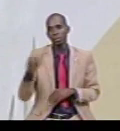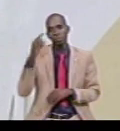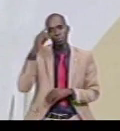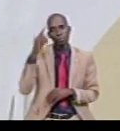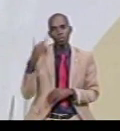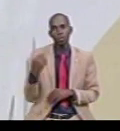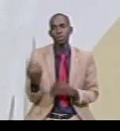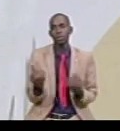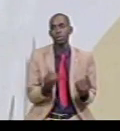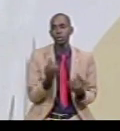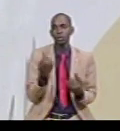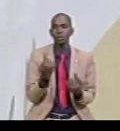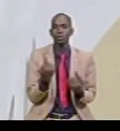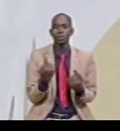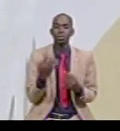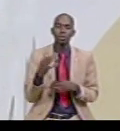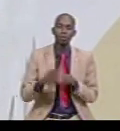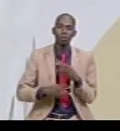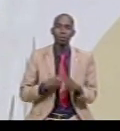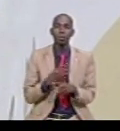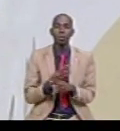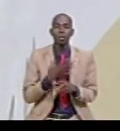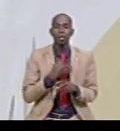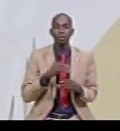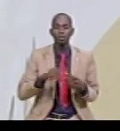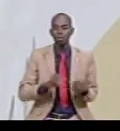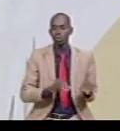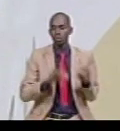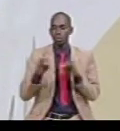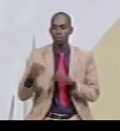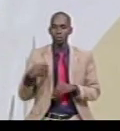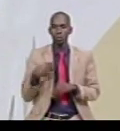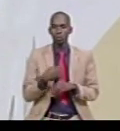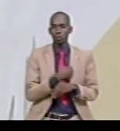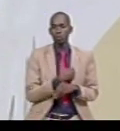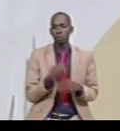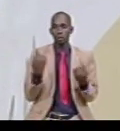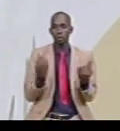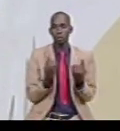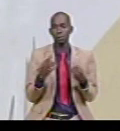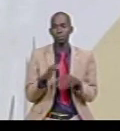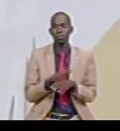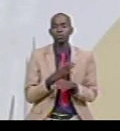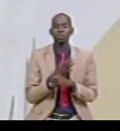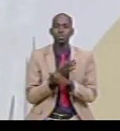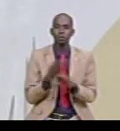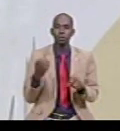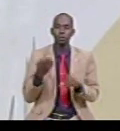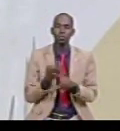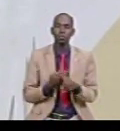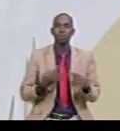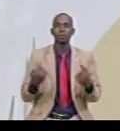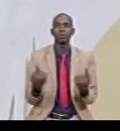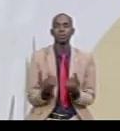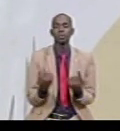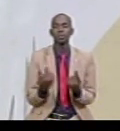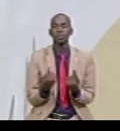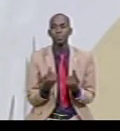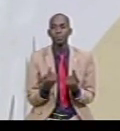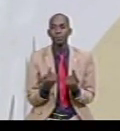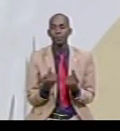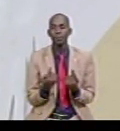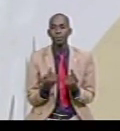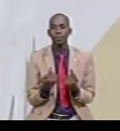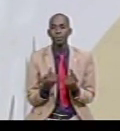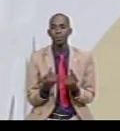to set the guilty free from guilt the purpose is to atone is really patriotic The Liberation